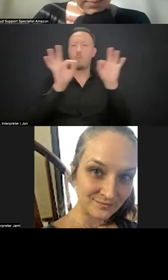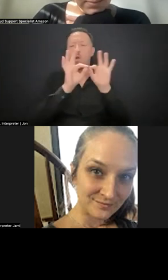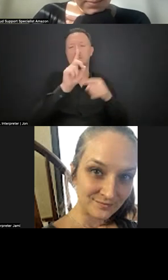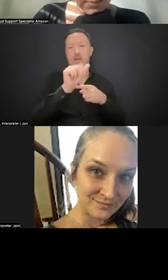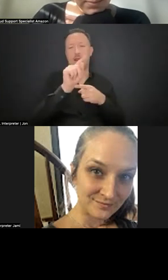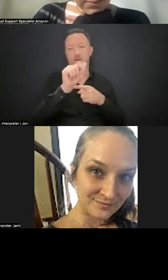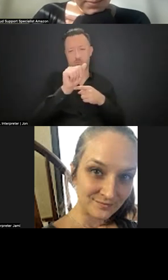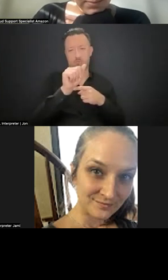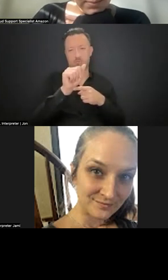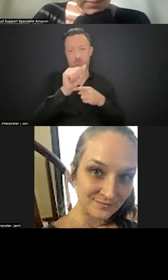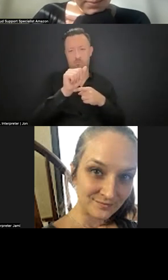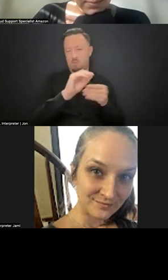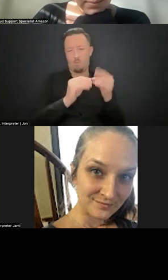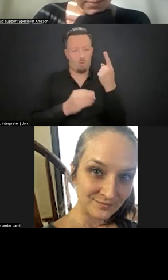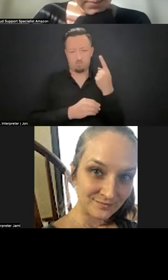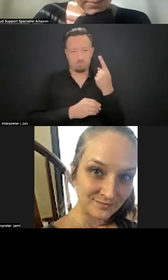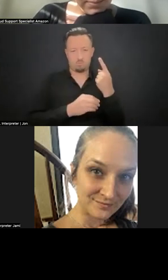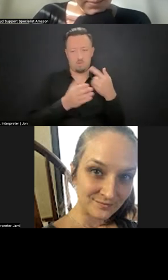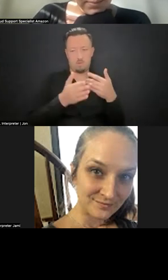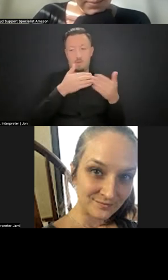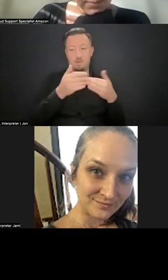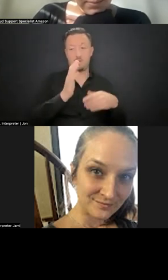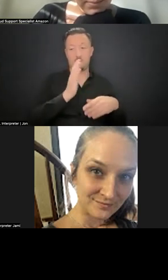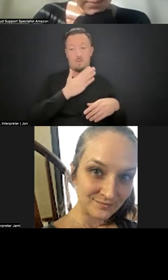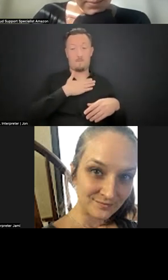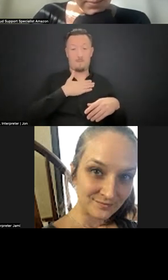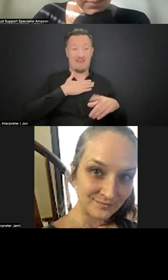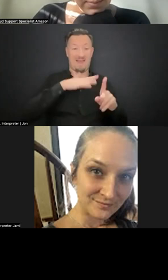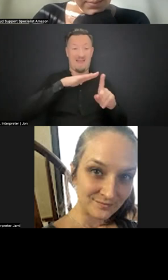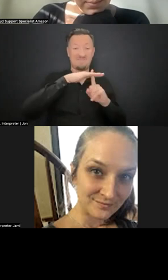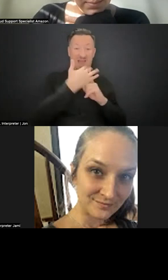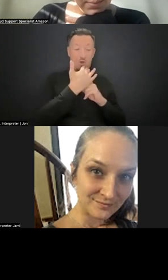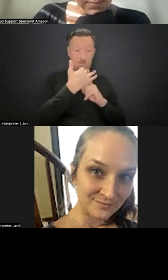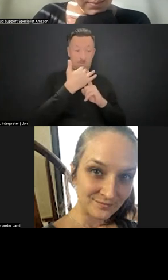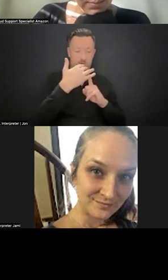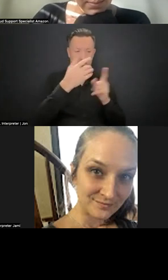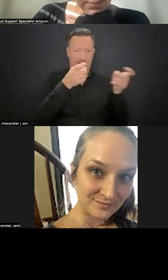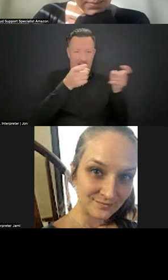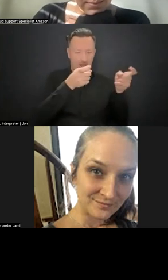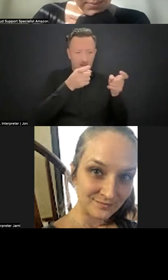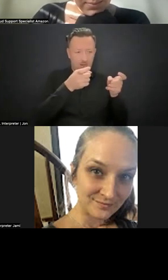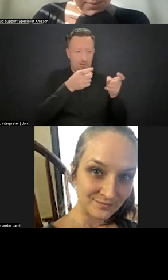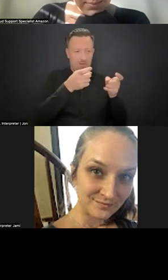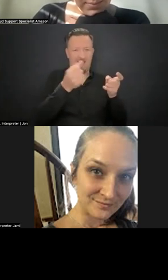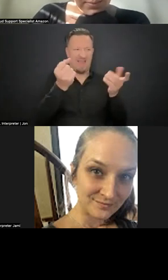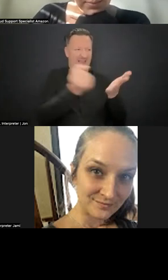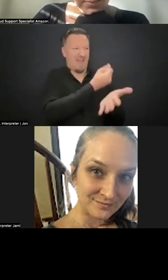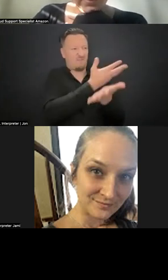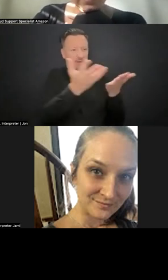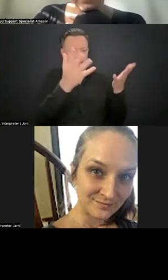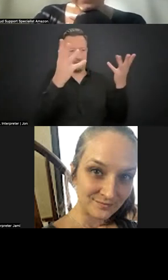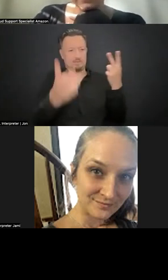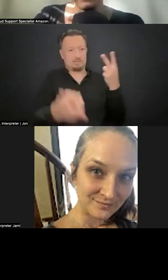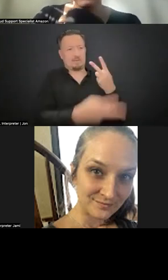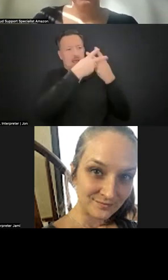compute environment is handling, you wanted to keep all of that on your physical premise. And